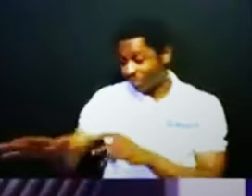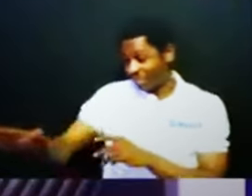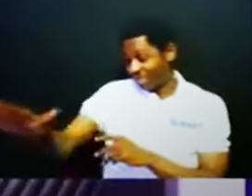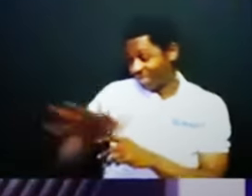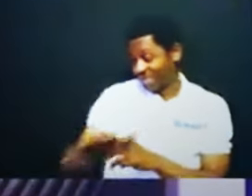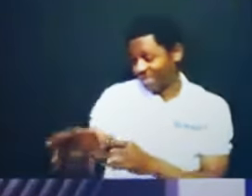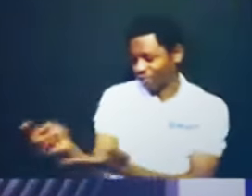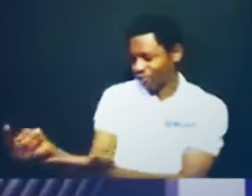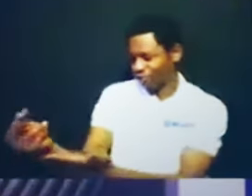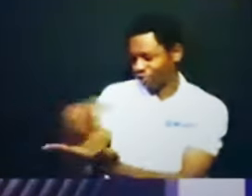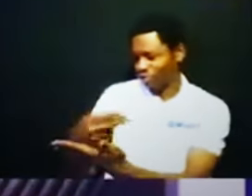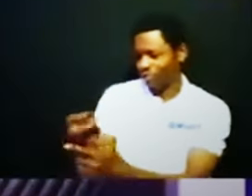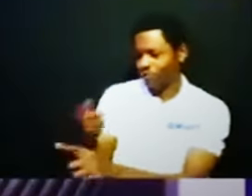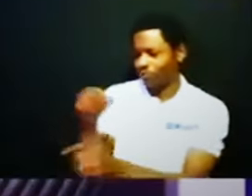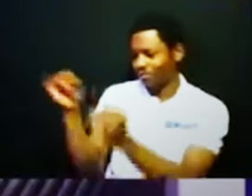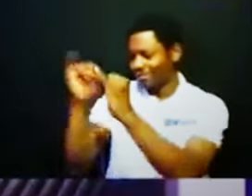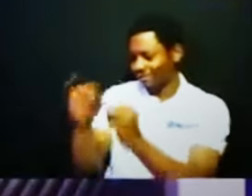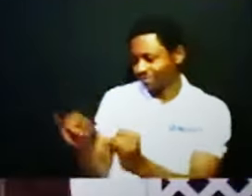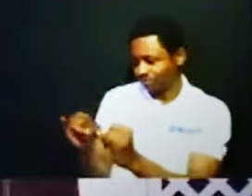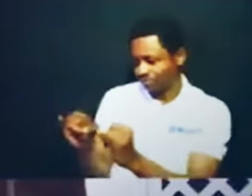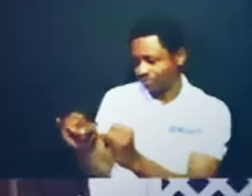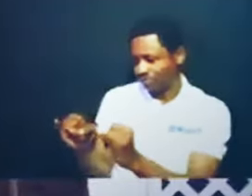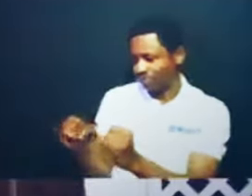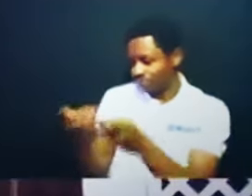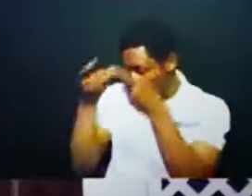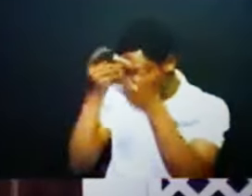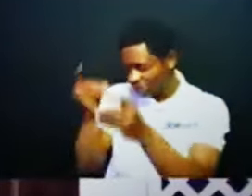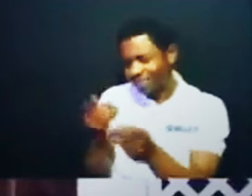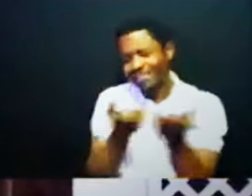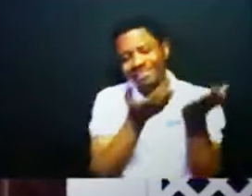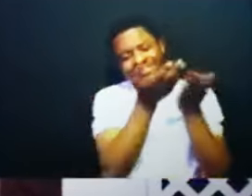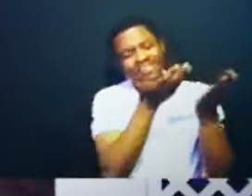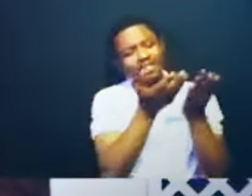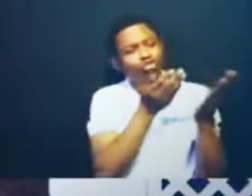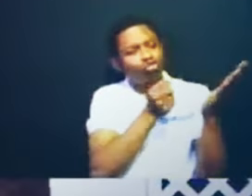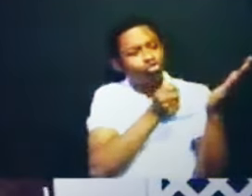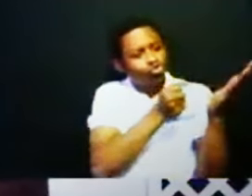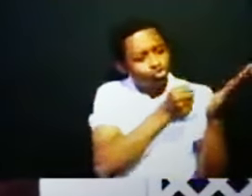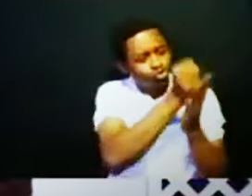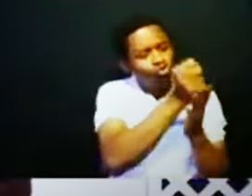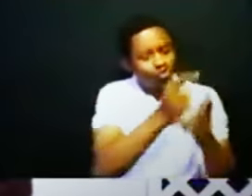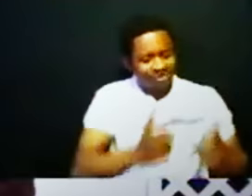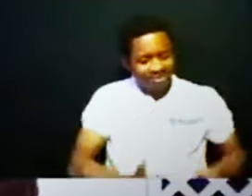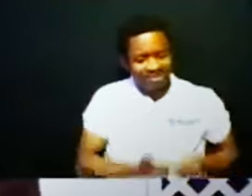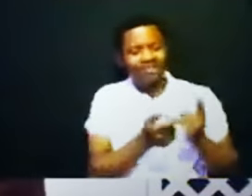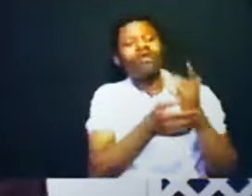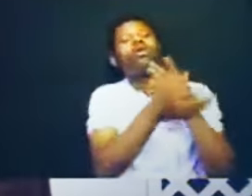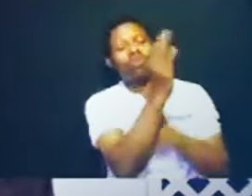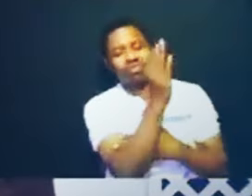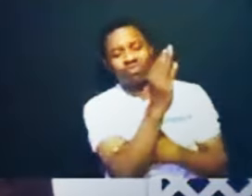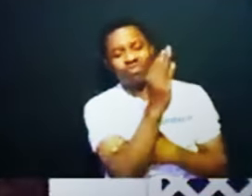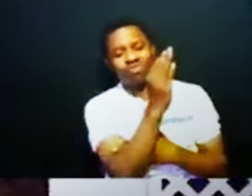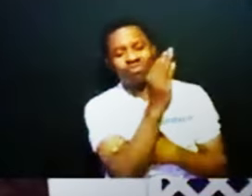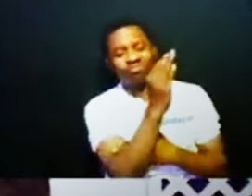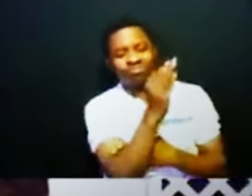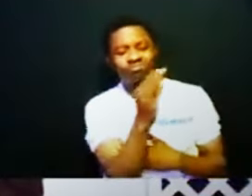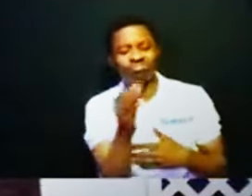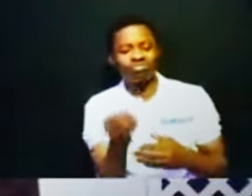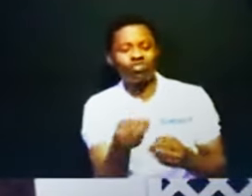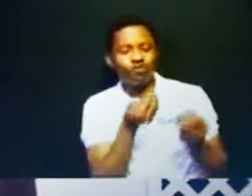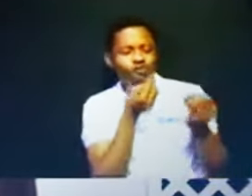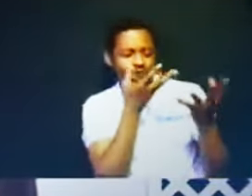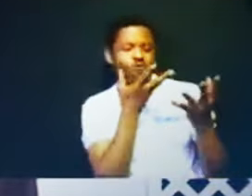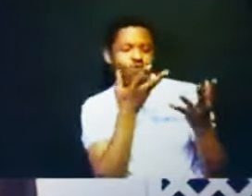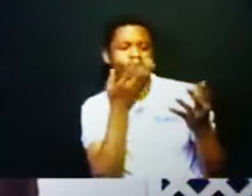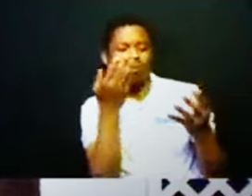serve the living God. One hour can say the Madani Efri Ahuni Abba Onyankopon and Chain say